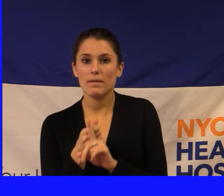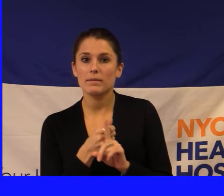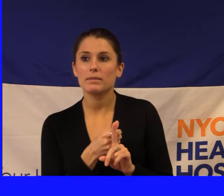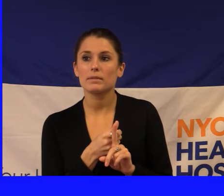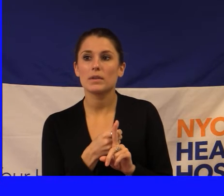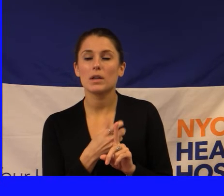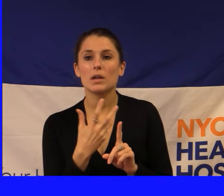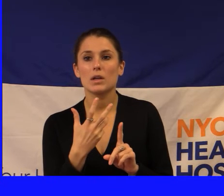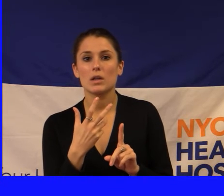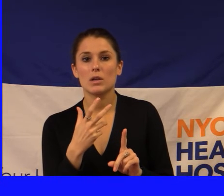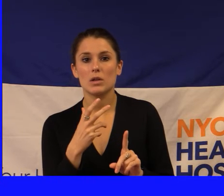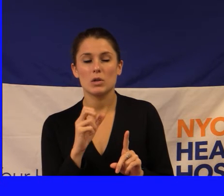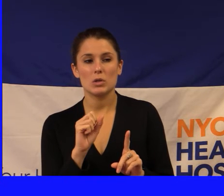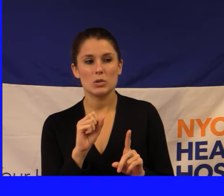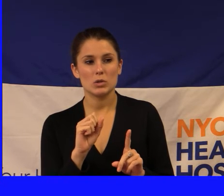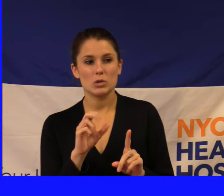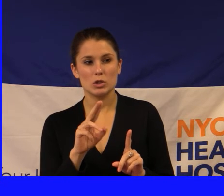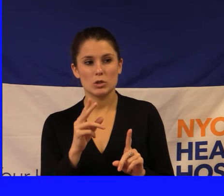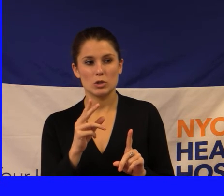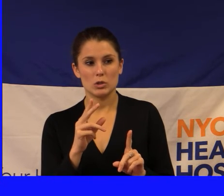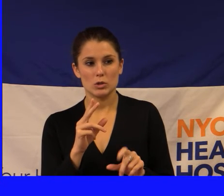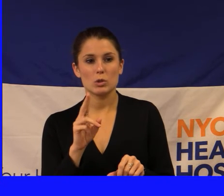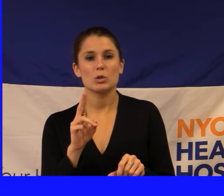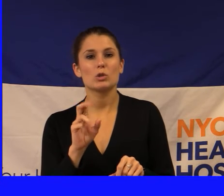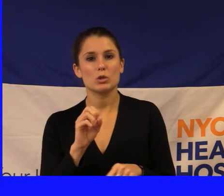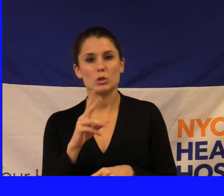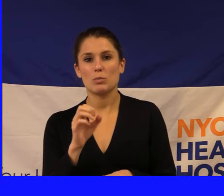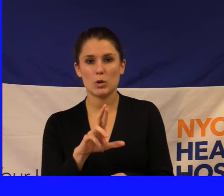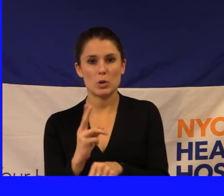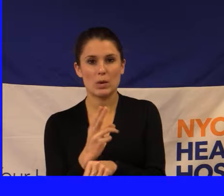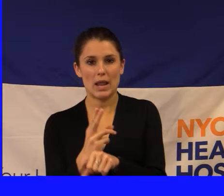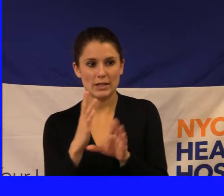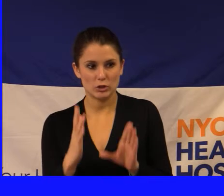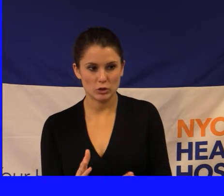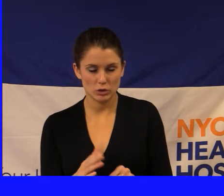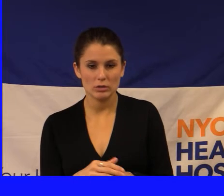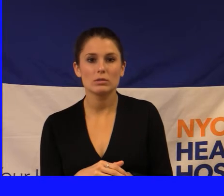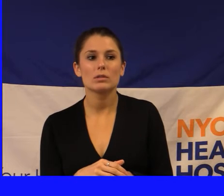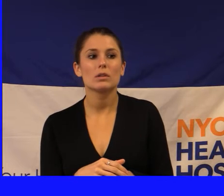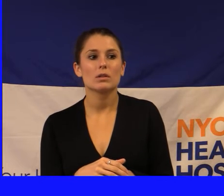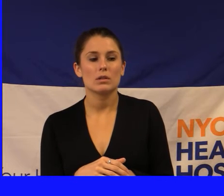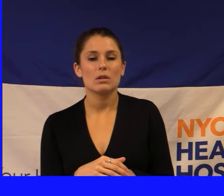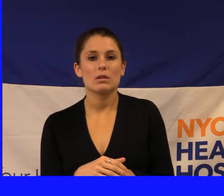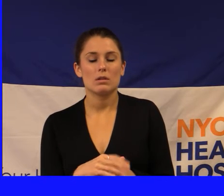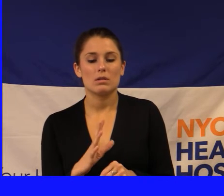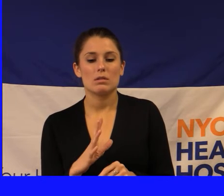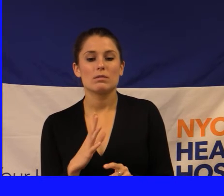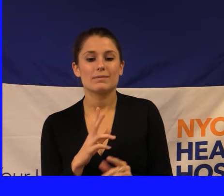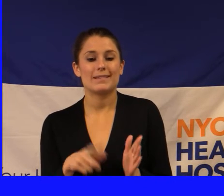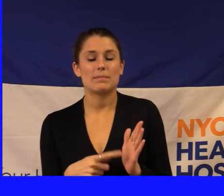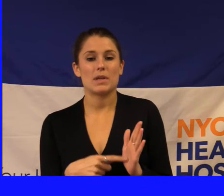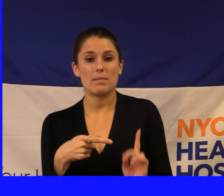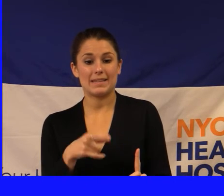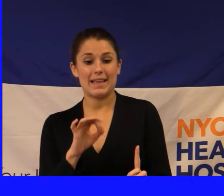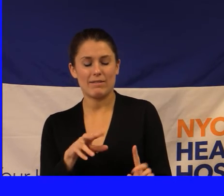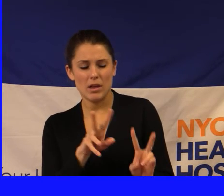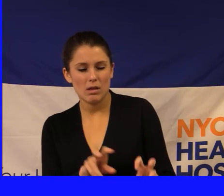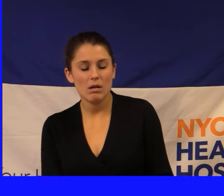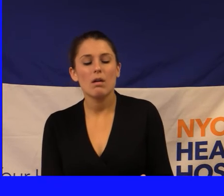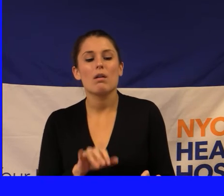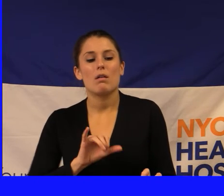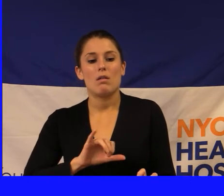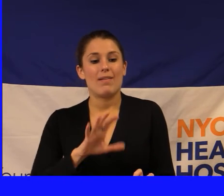utilizers. Sometimes you focus and you can find some of the physicians have a record of perhaps also having very